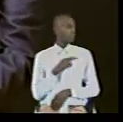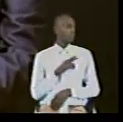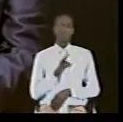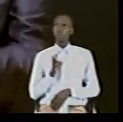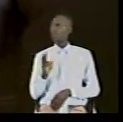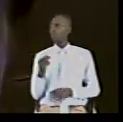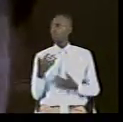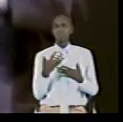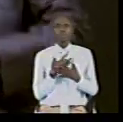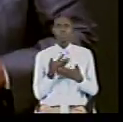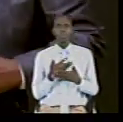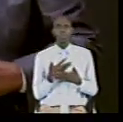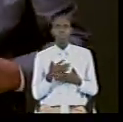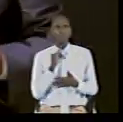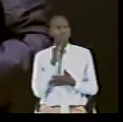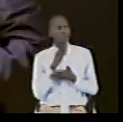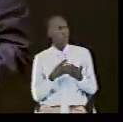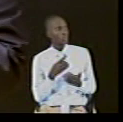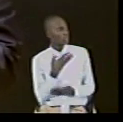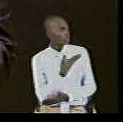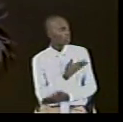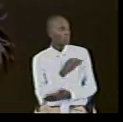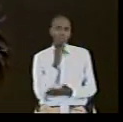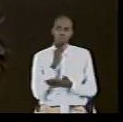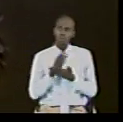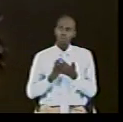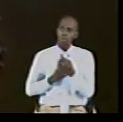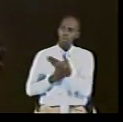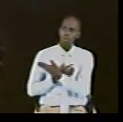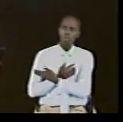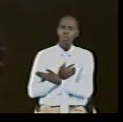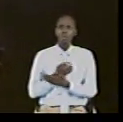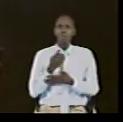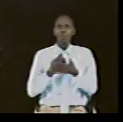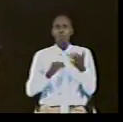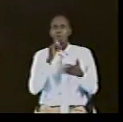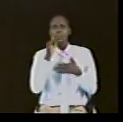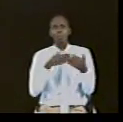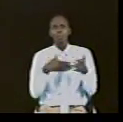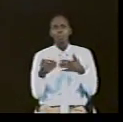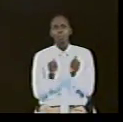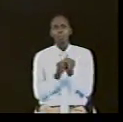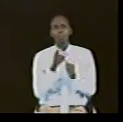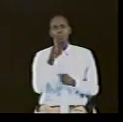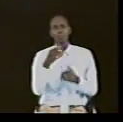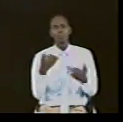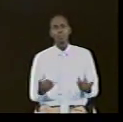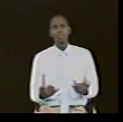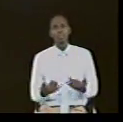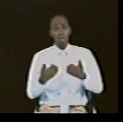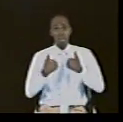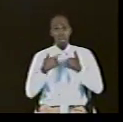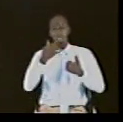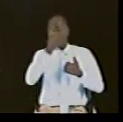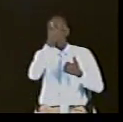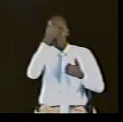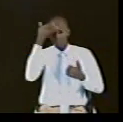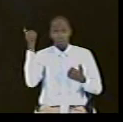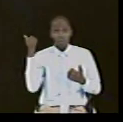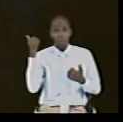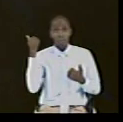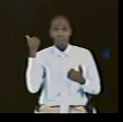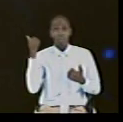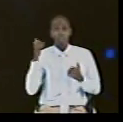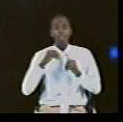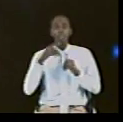so and so there? Is so and so there? What's the matter? Have you forgotten the